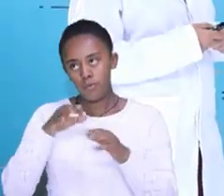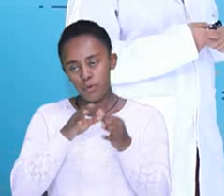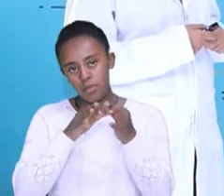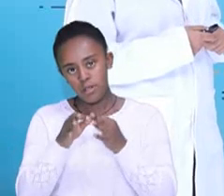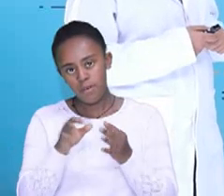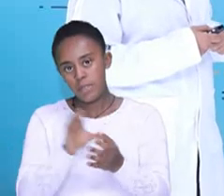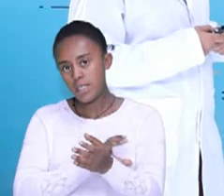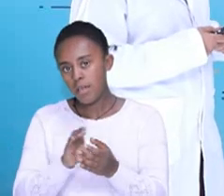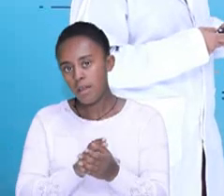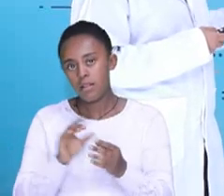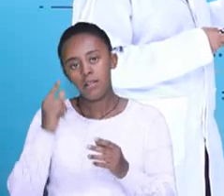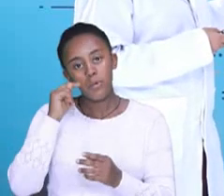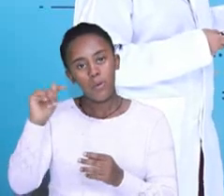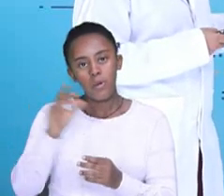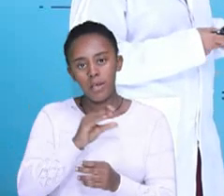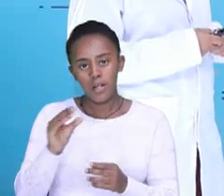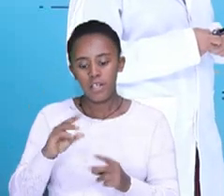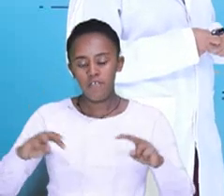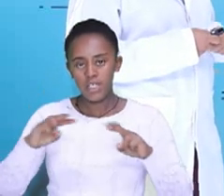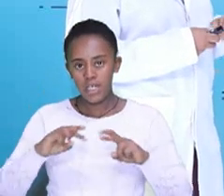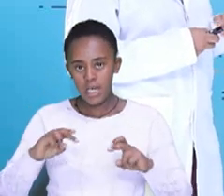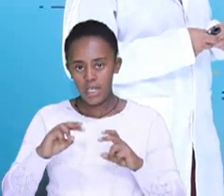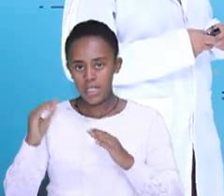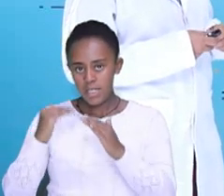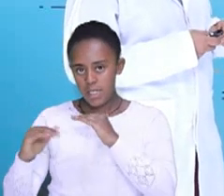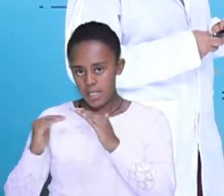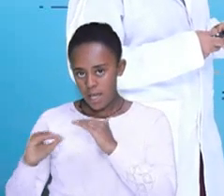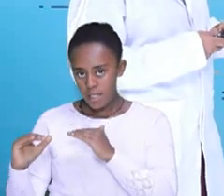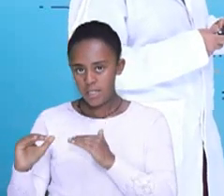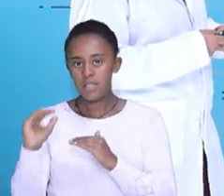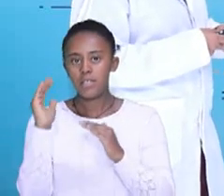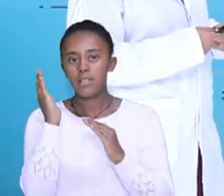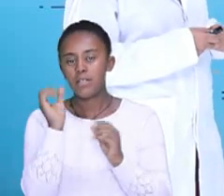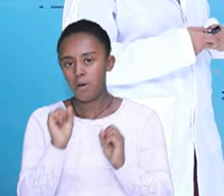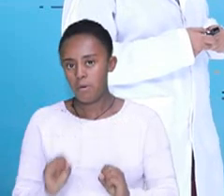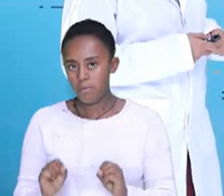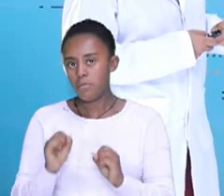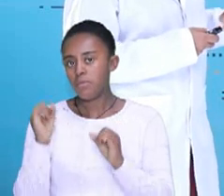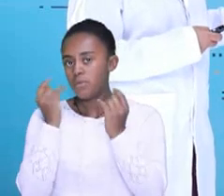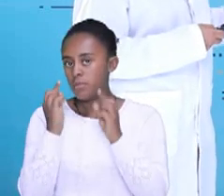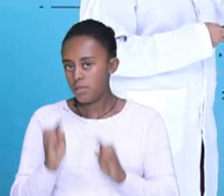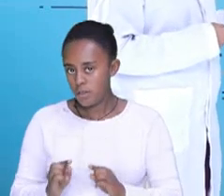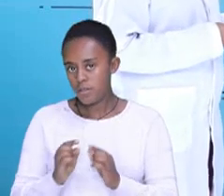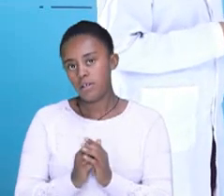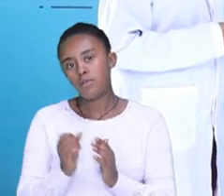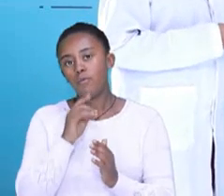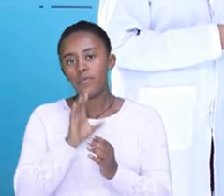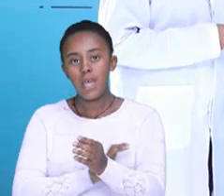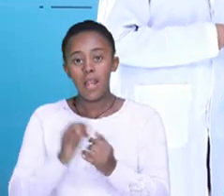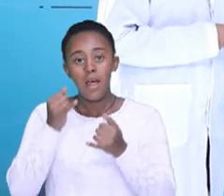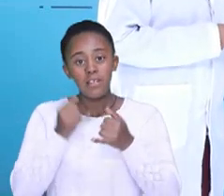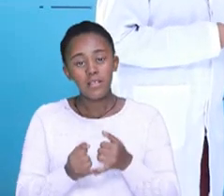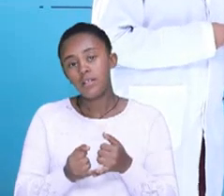cell theory and investigate the size, structure, and shape of cells. And